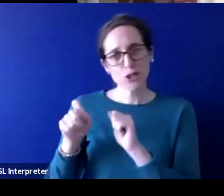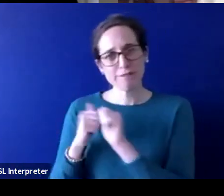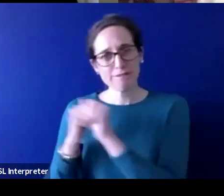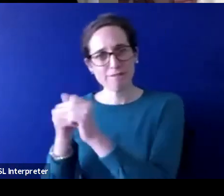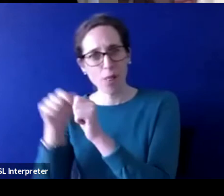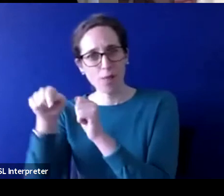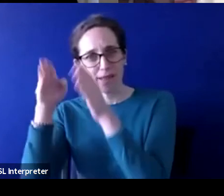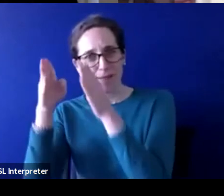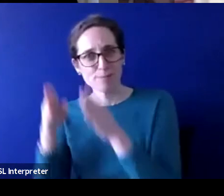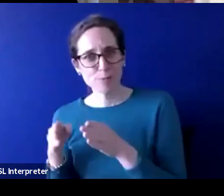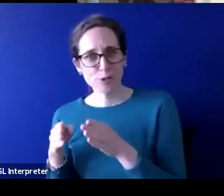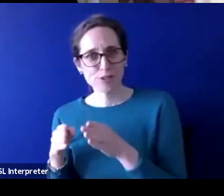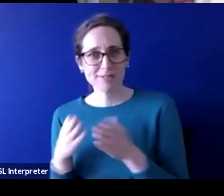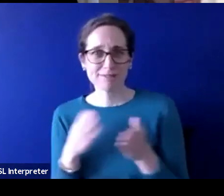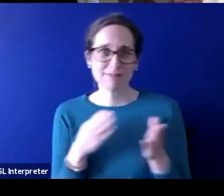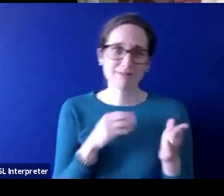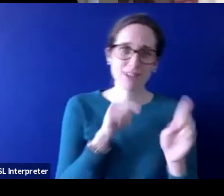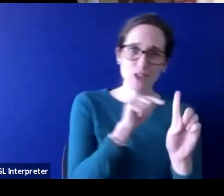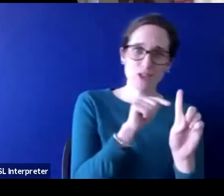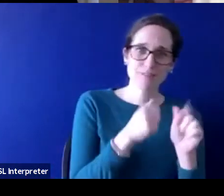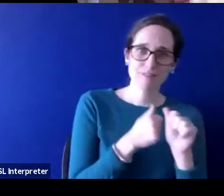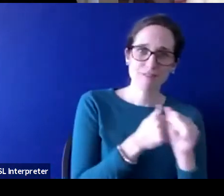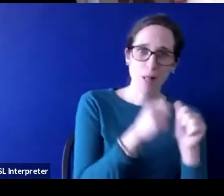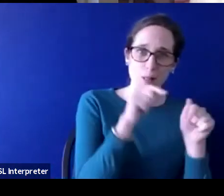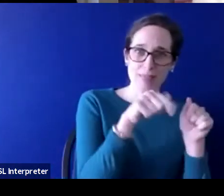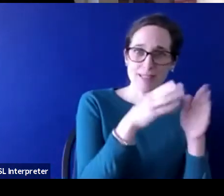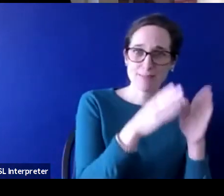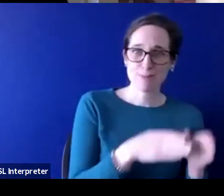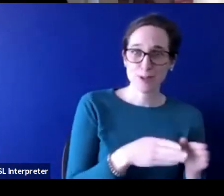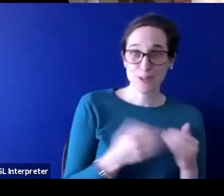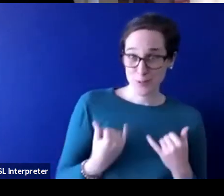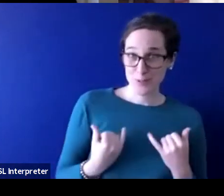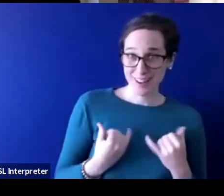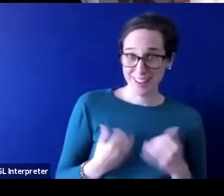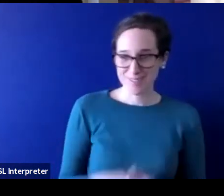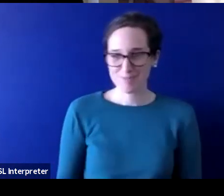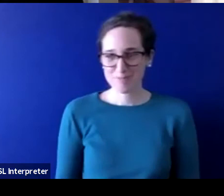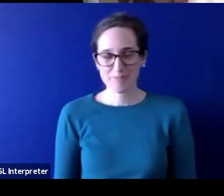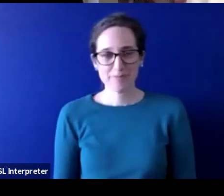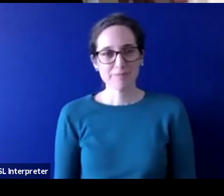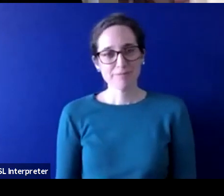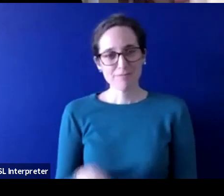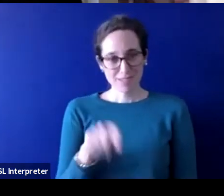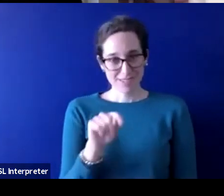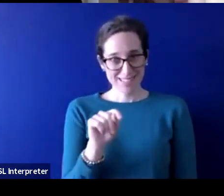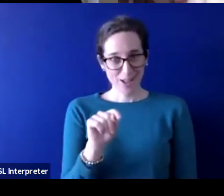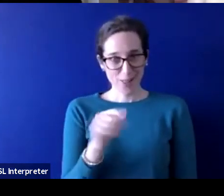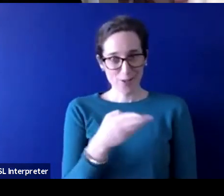Maybe we could all do that too today. Tyler, did you have thoughts too? And